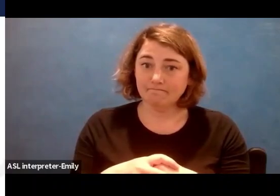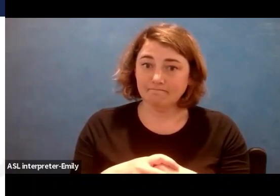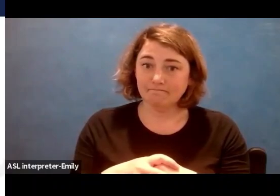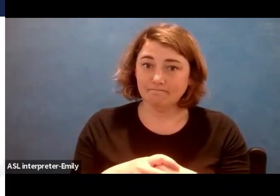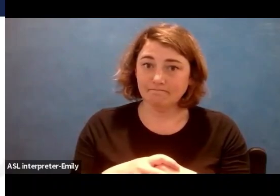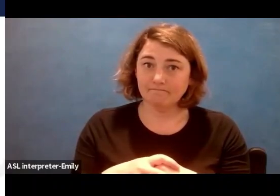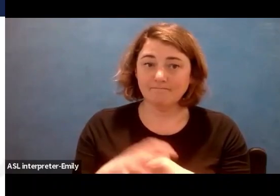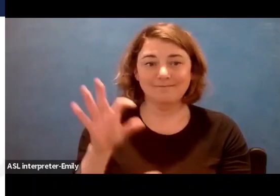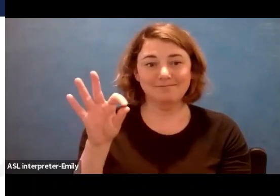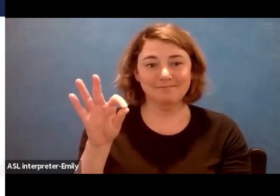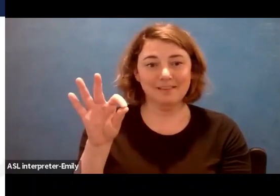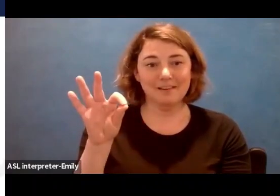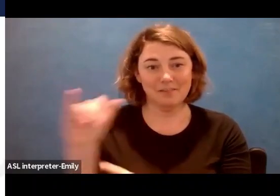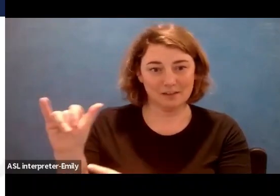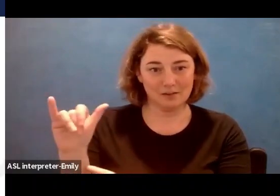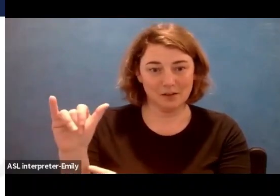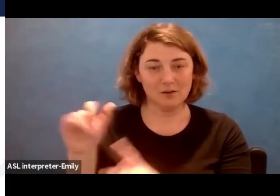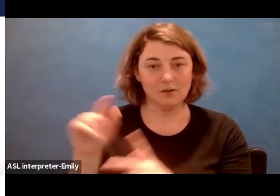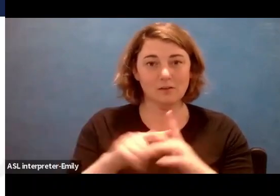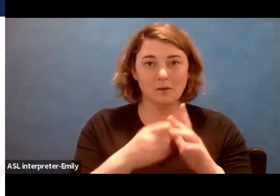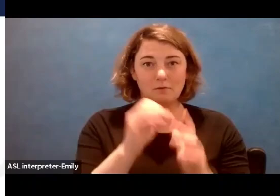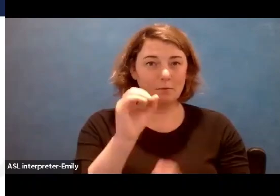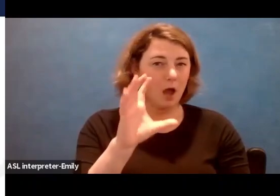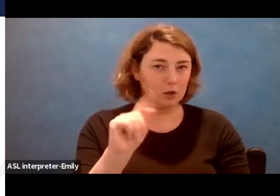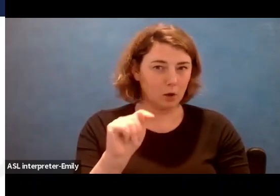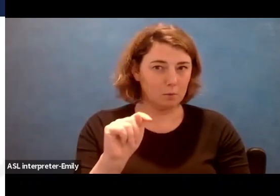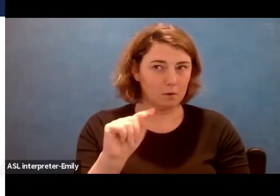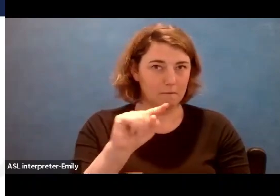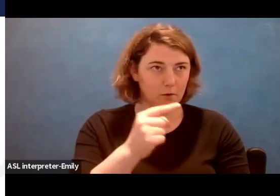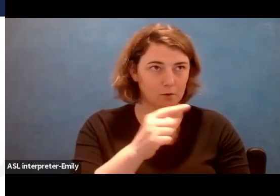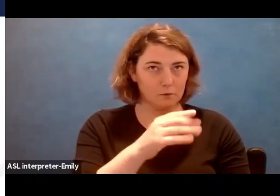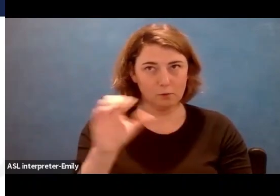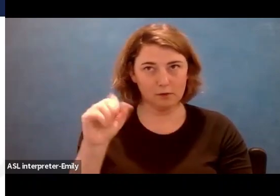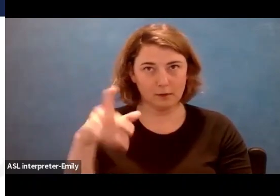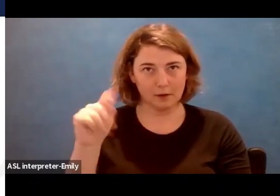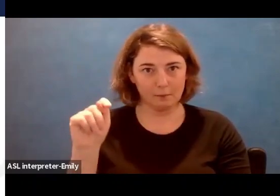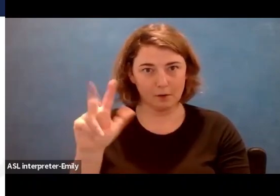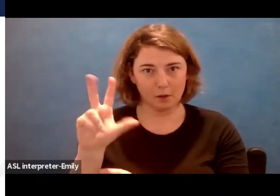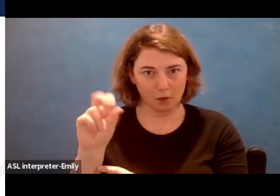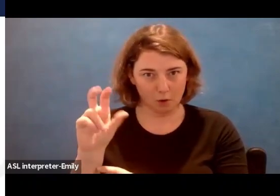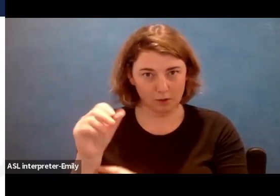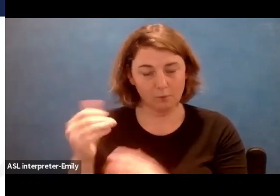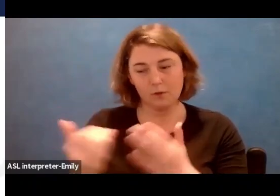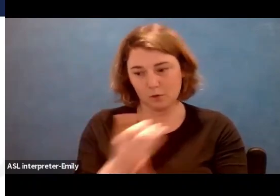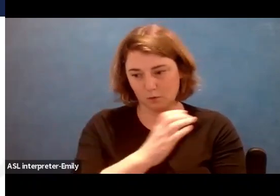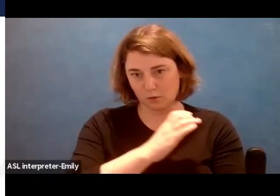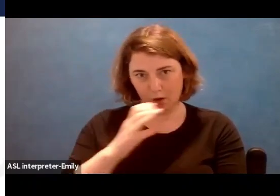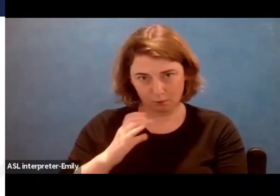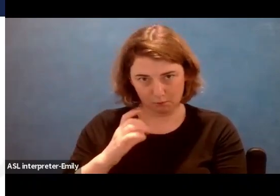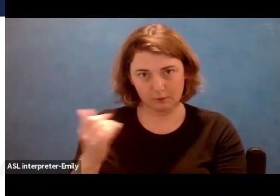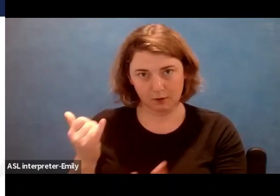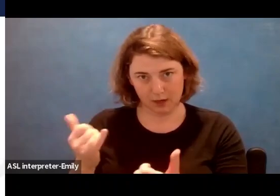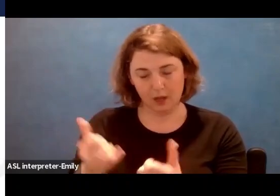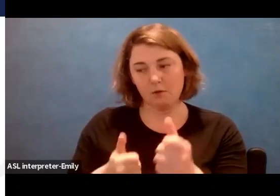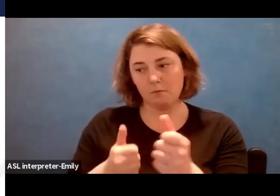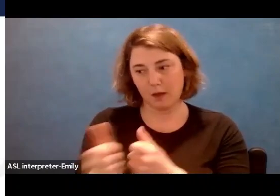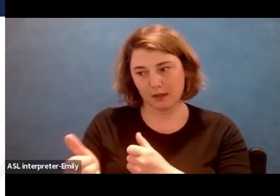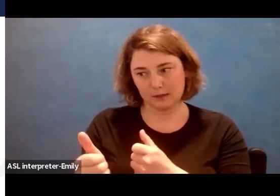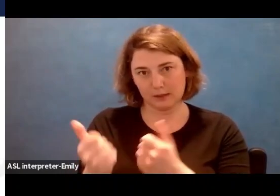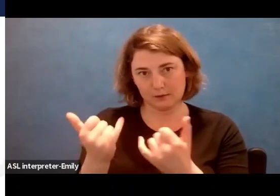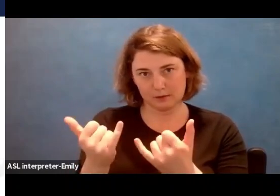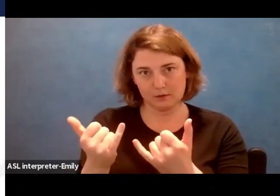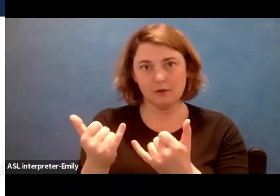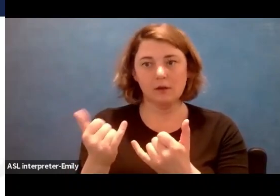the fiscal year is from October 1st to September 30th. So with the new Congress passing, we are now in